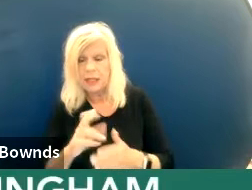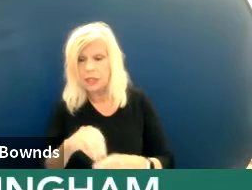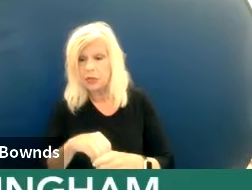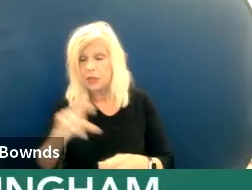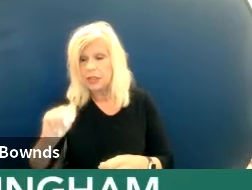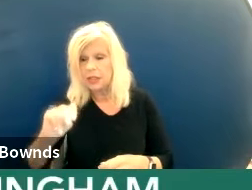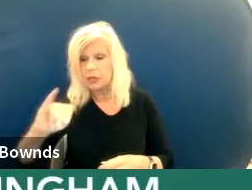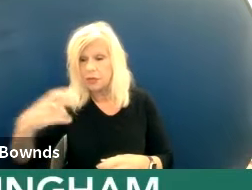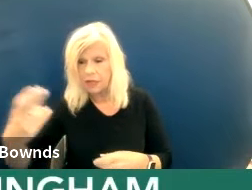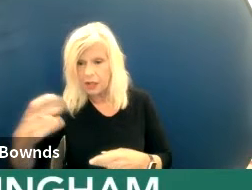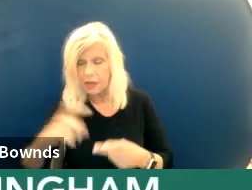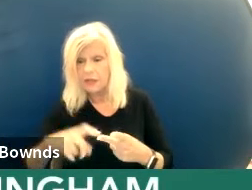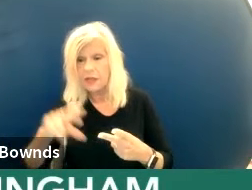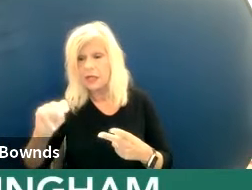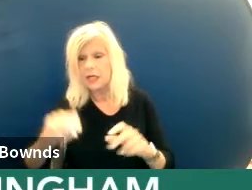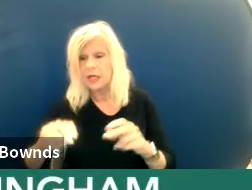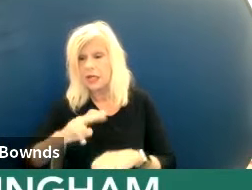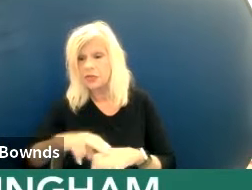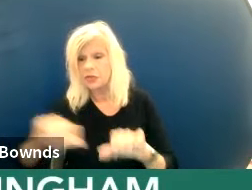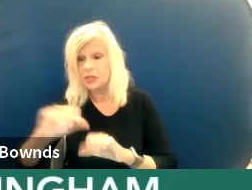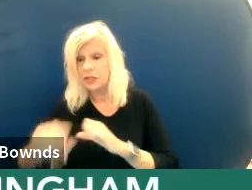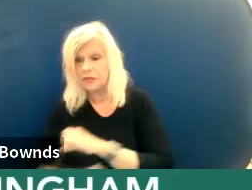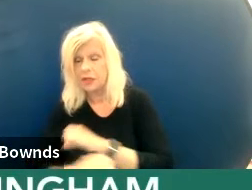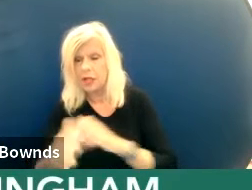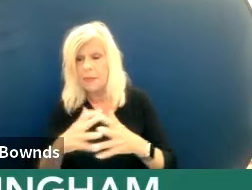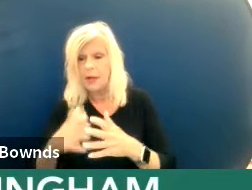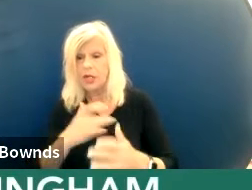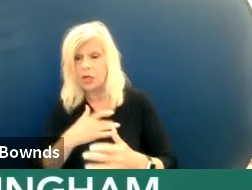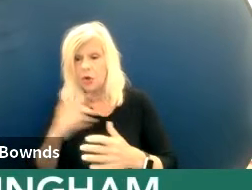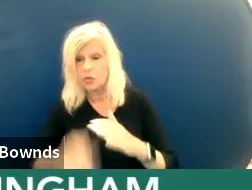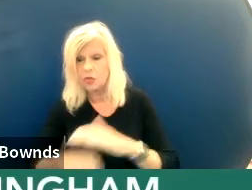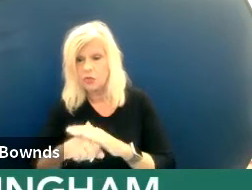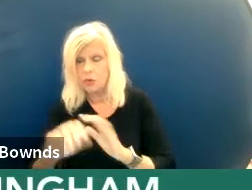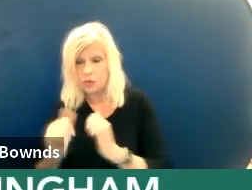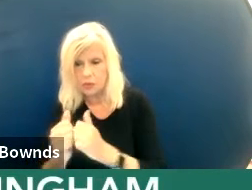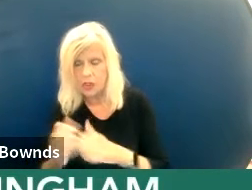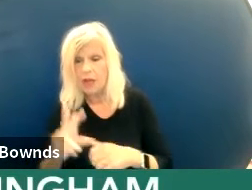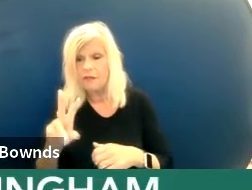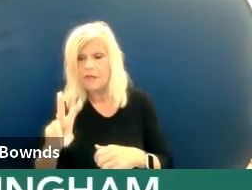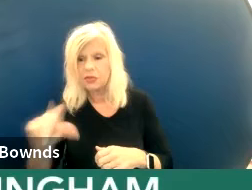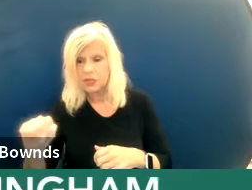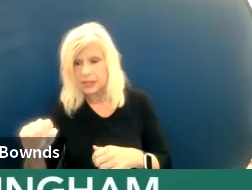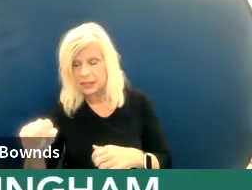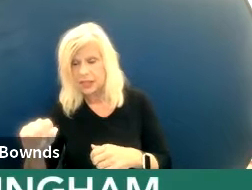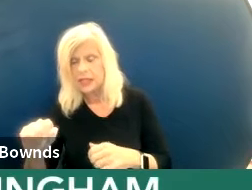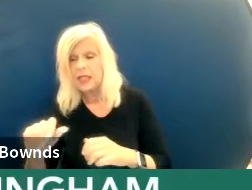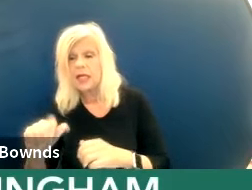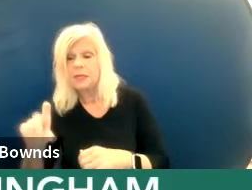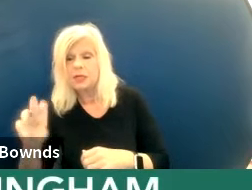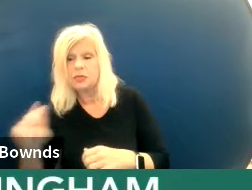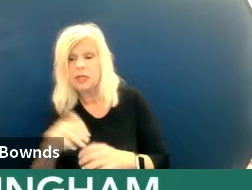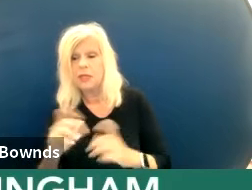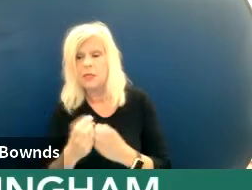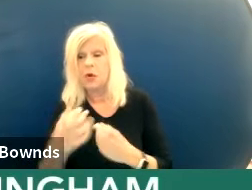Health, National Science Foundation, American Heart and Stroke Association, the Veterans Administration, and the Department of